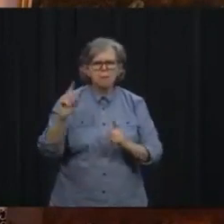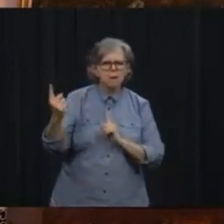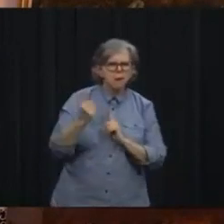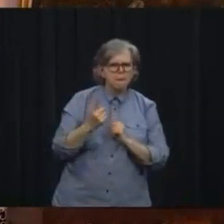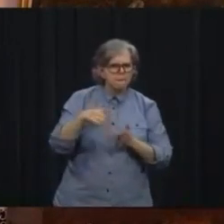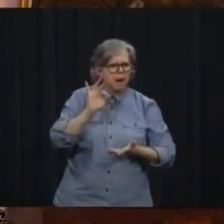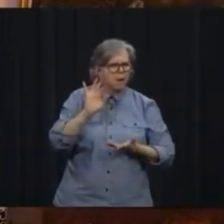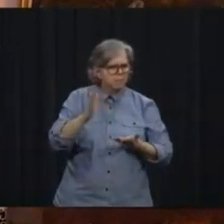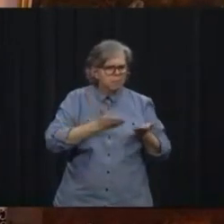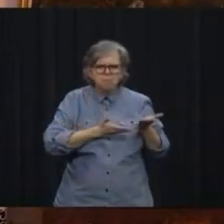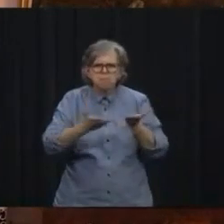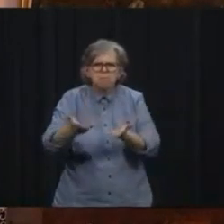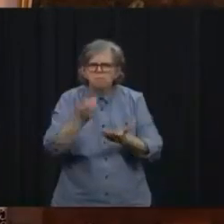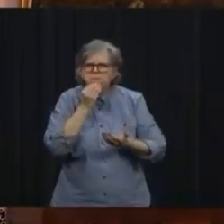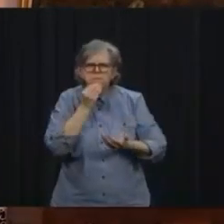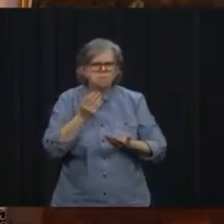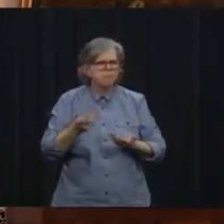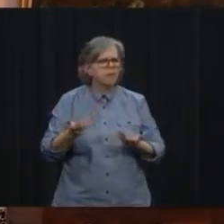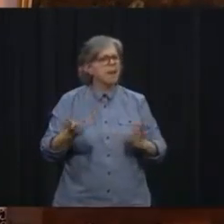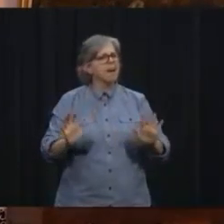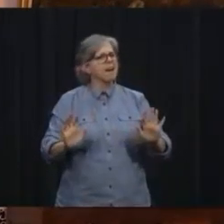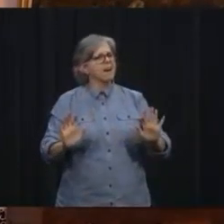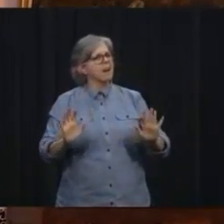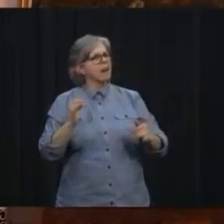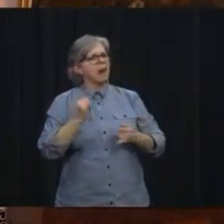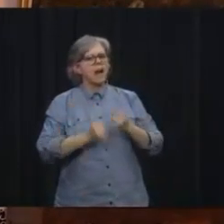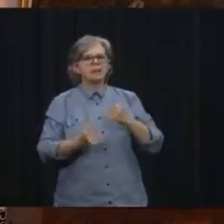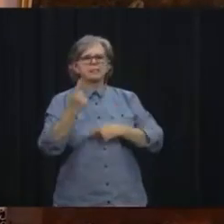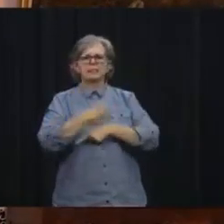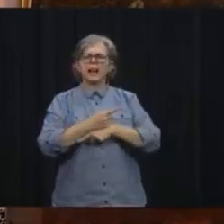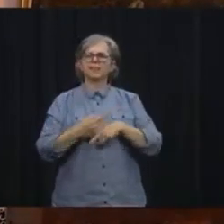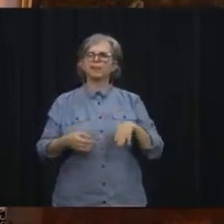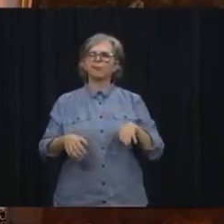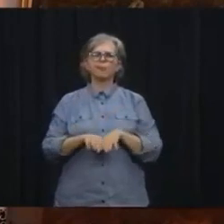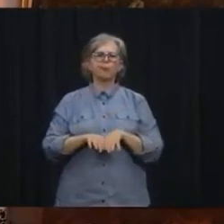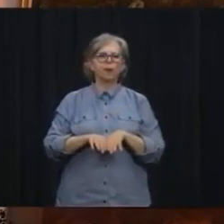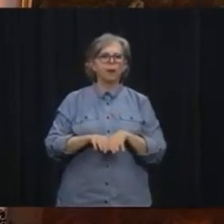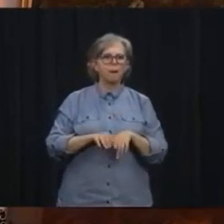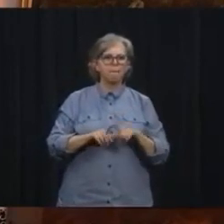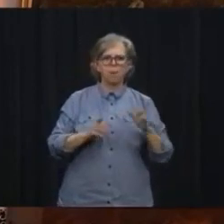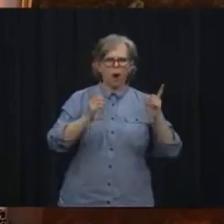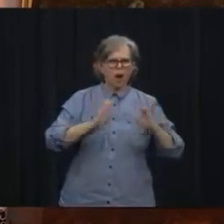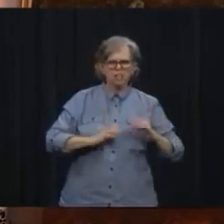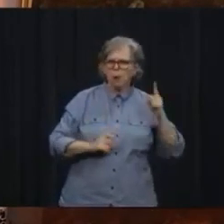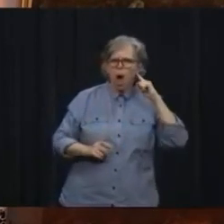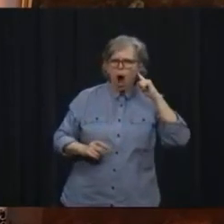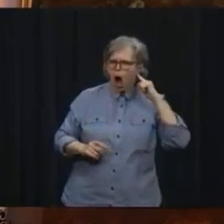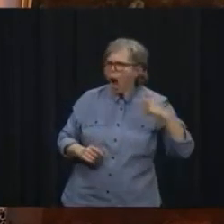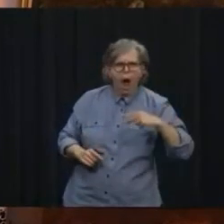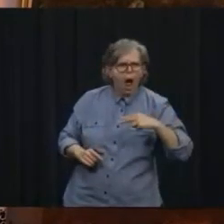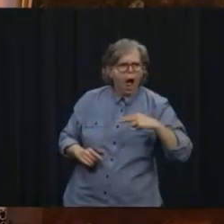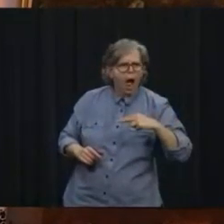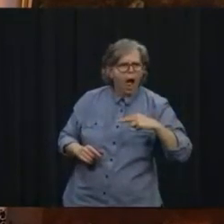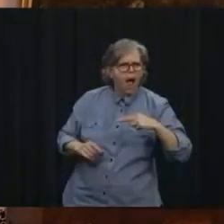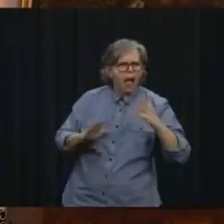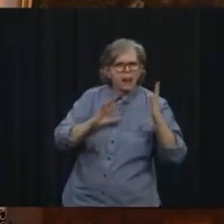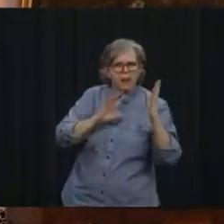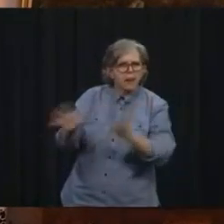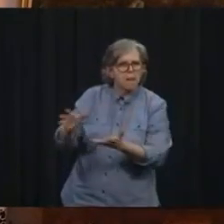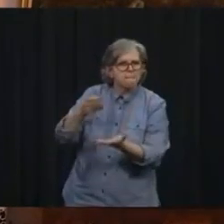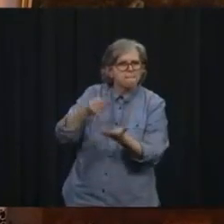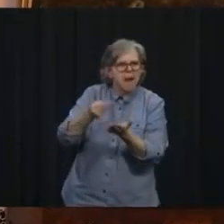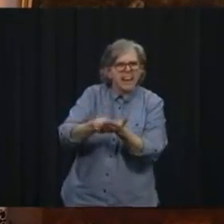our nonprofits and philanthropy, and you'll hear more and more in days to come. These are hard choices, but these are the best tools we